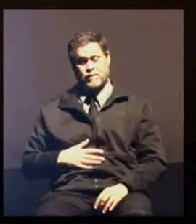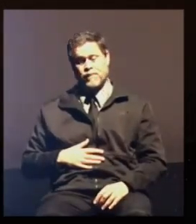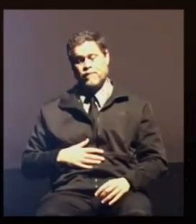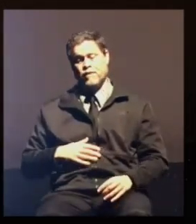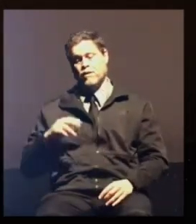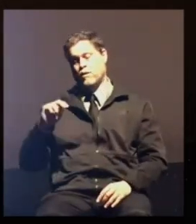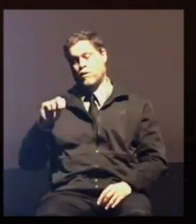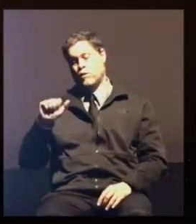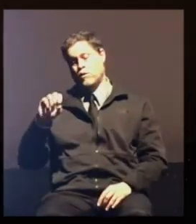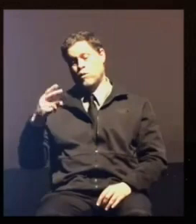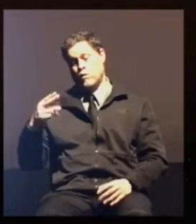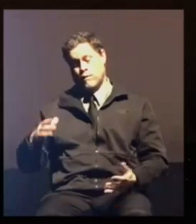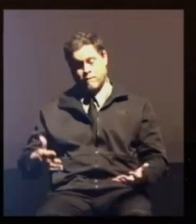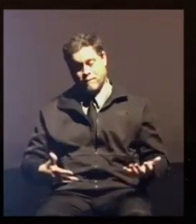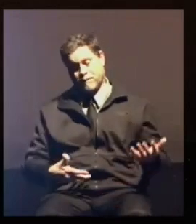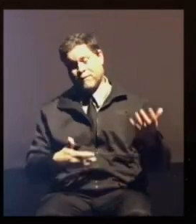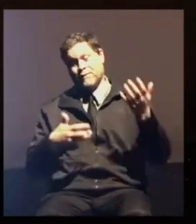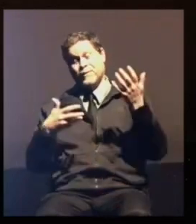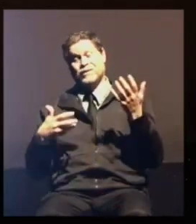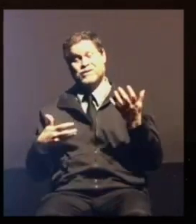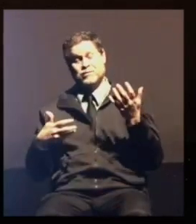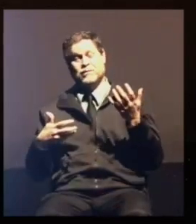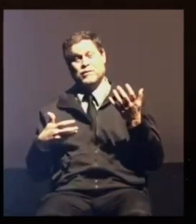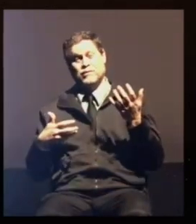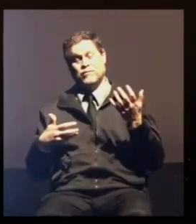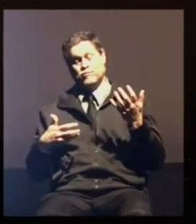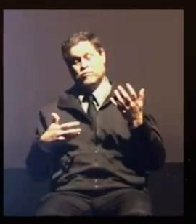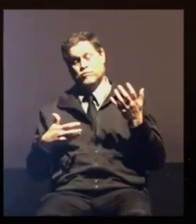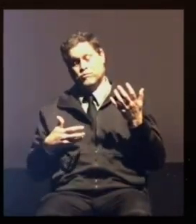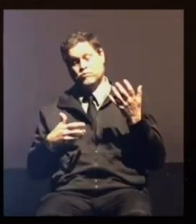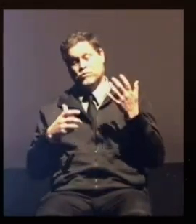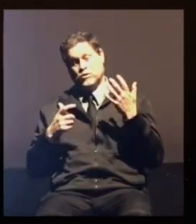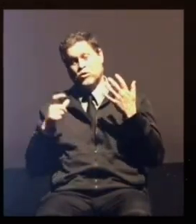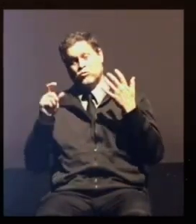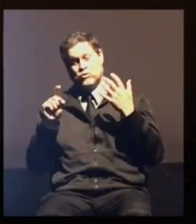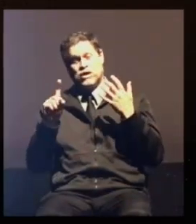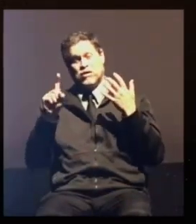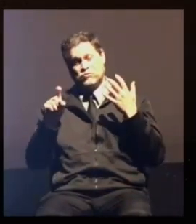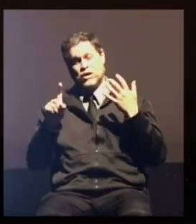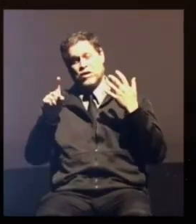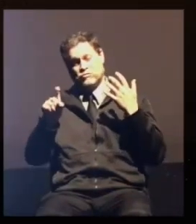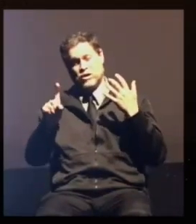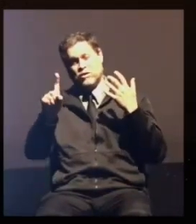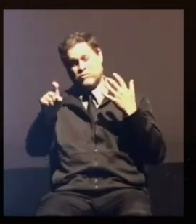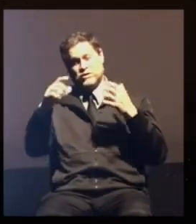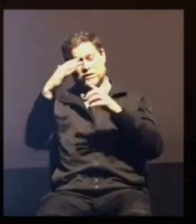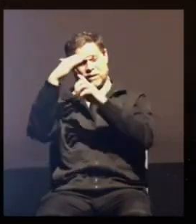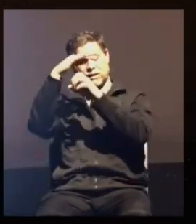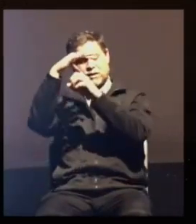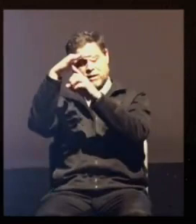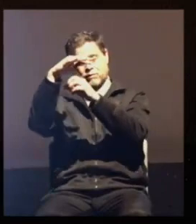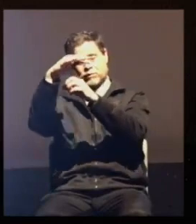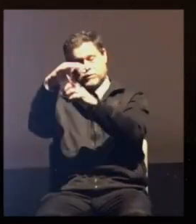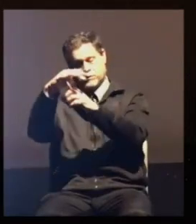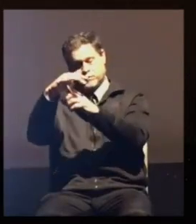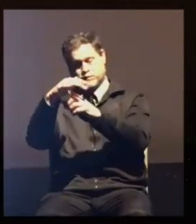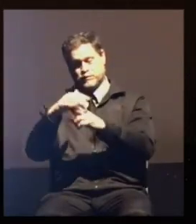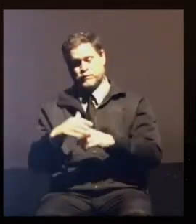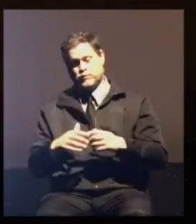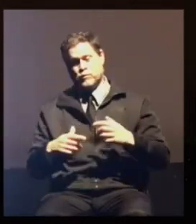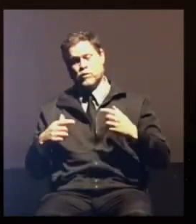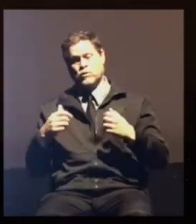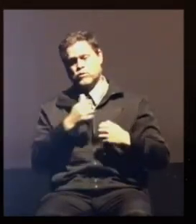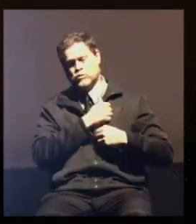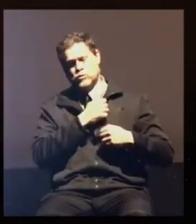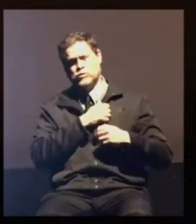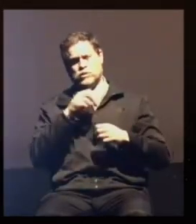Noah picked him up and ran with him several hundred yards to the helicopter. The soldier kept